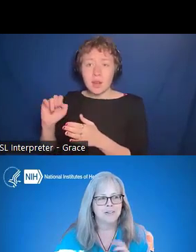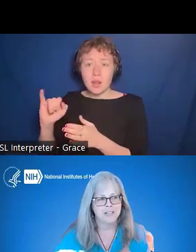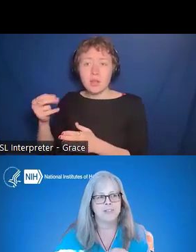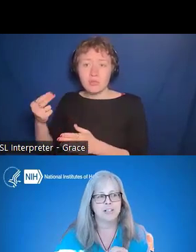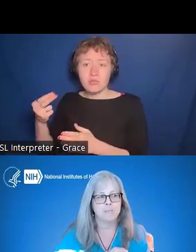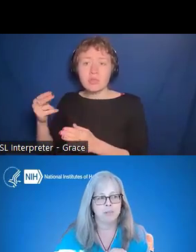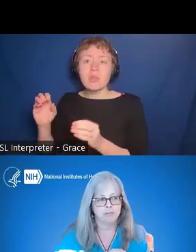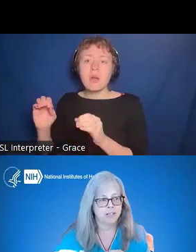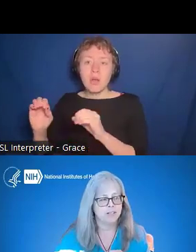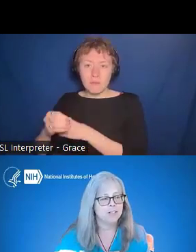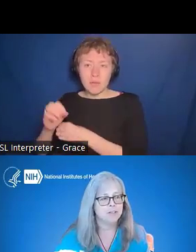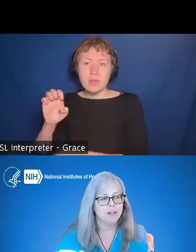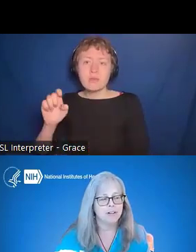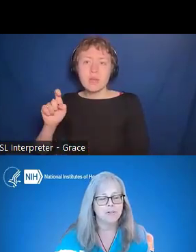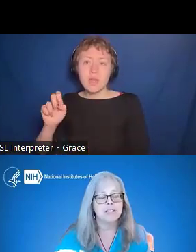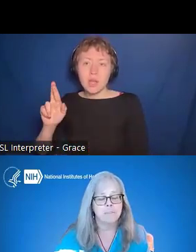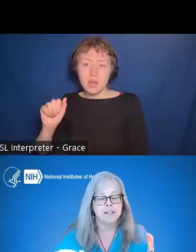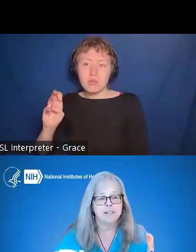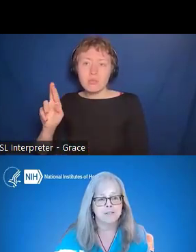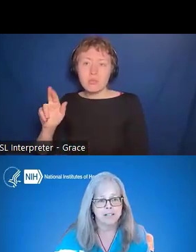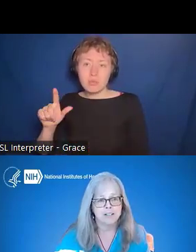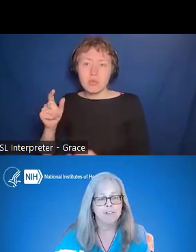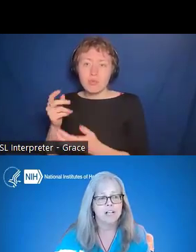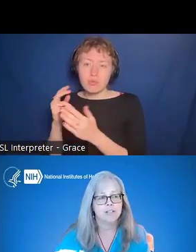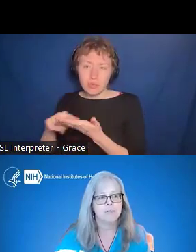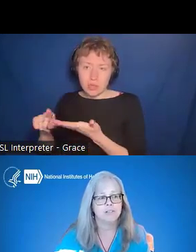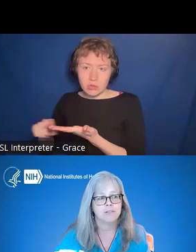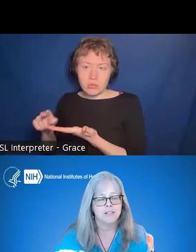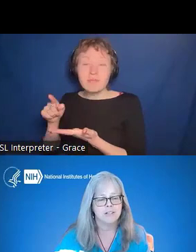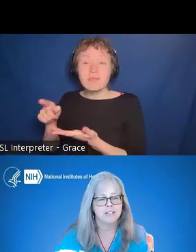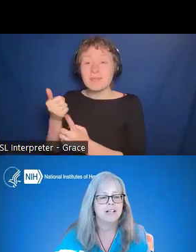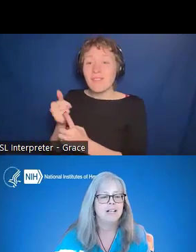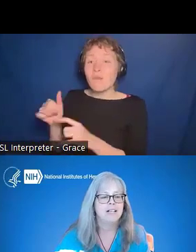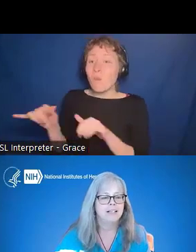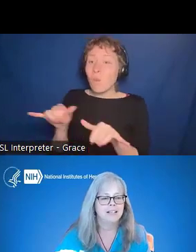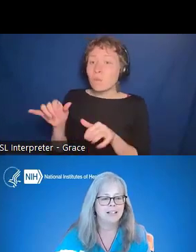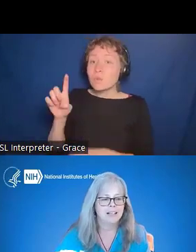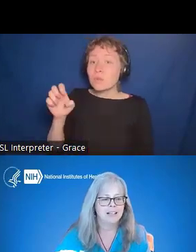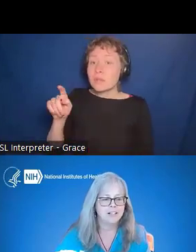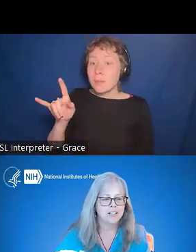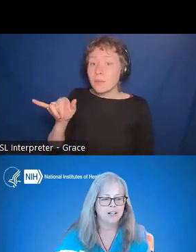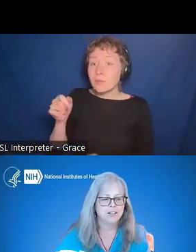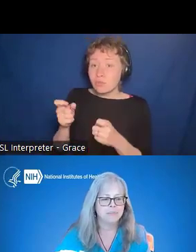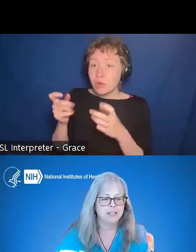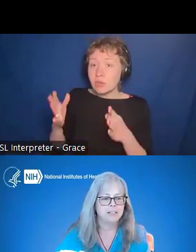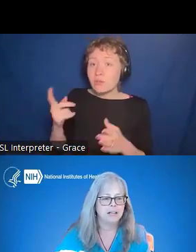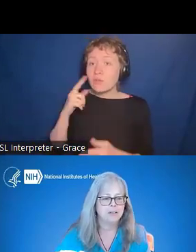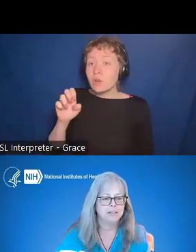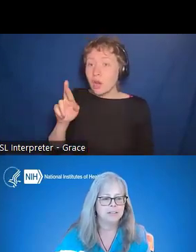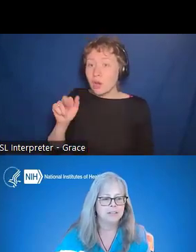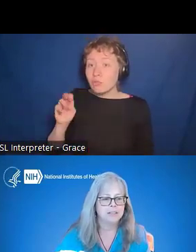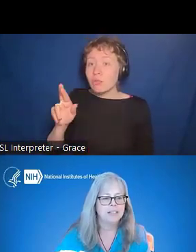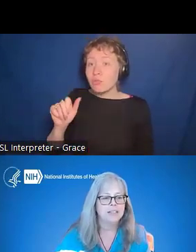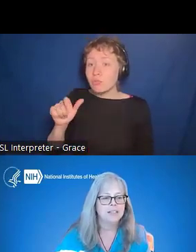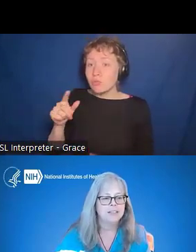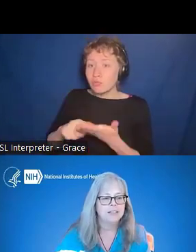NIH's Office of Extramural Research, who is also the Deputy Director for Extramural Research at NIH, Dr. Mike